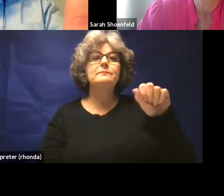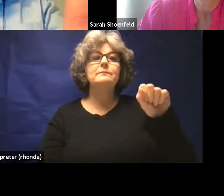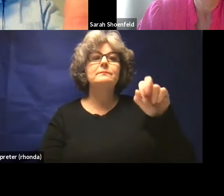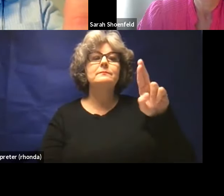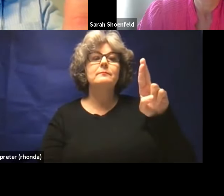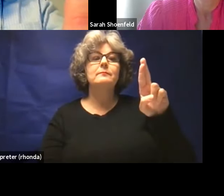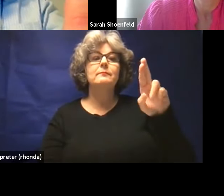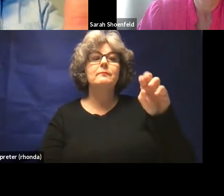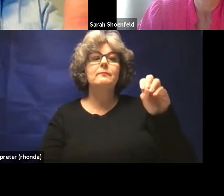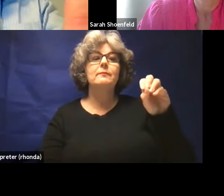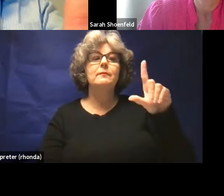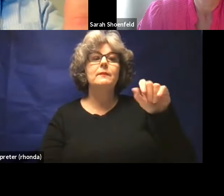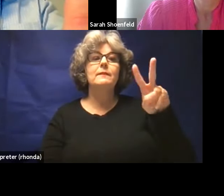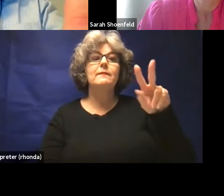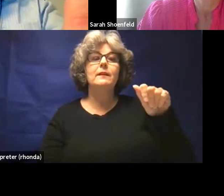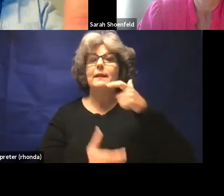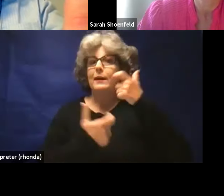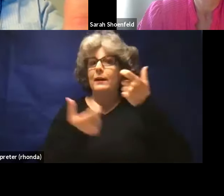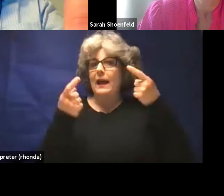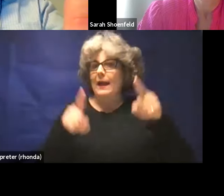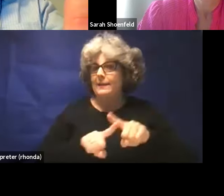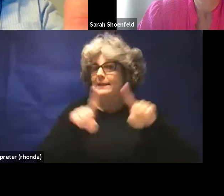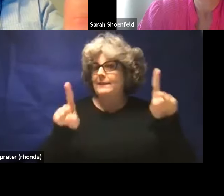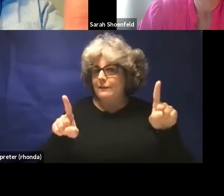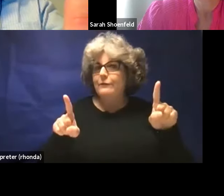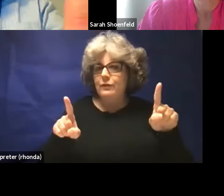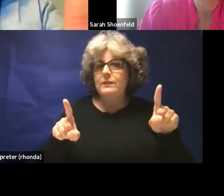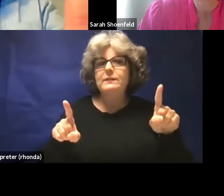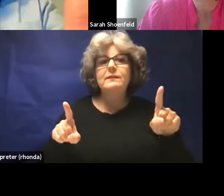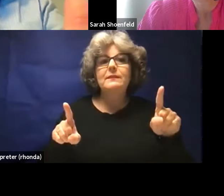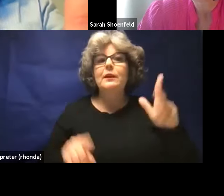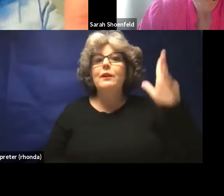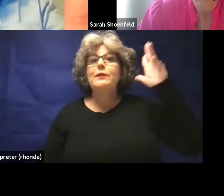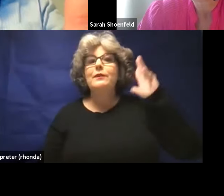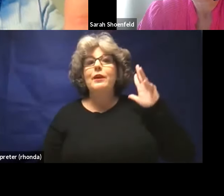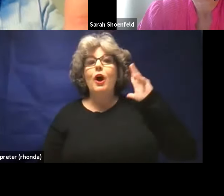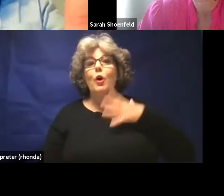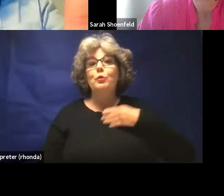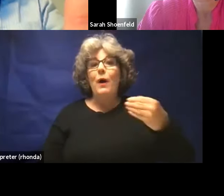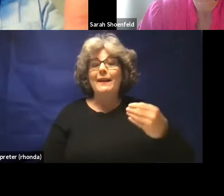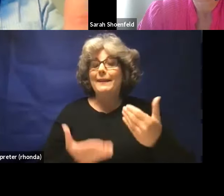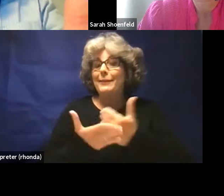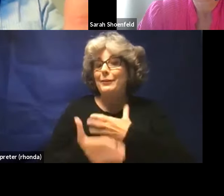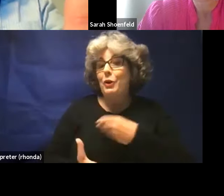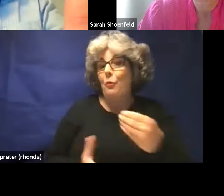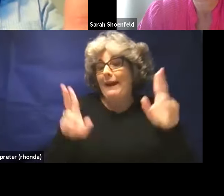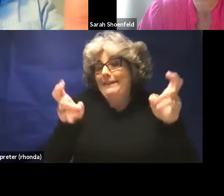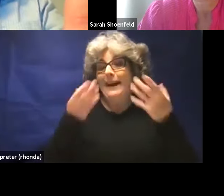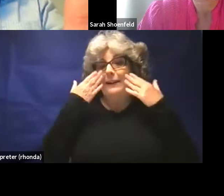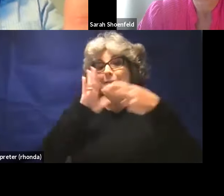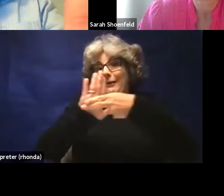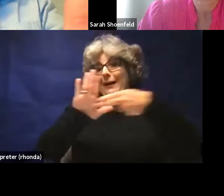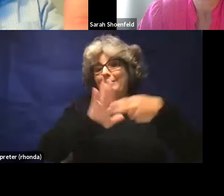things going on with the difference between the old whites and the new ones. I don't know what to, how to put